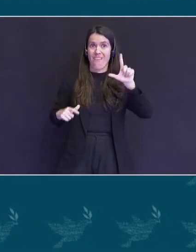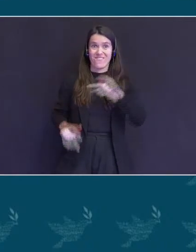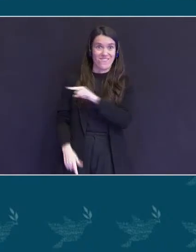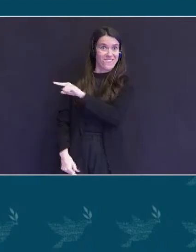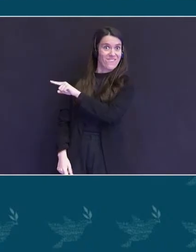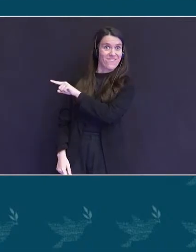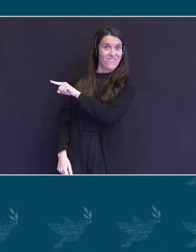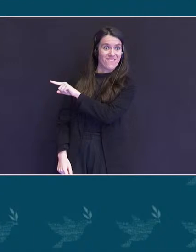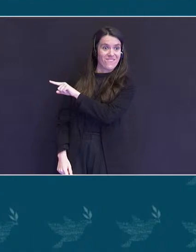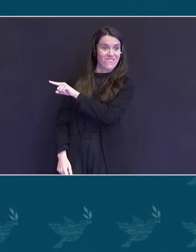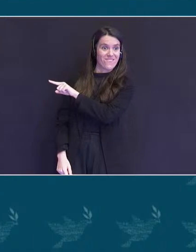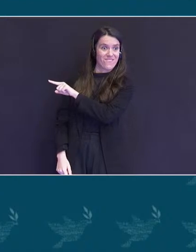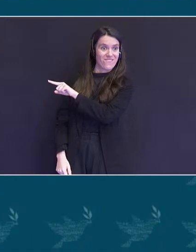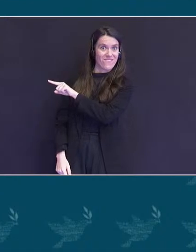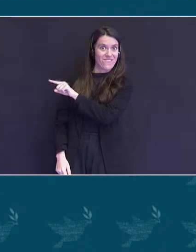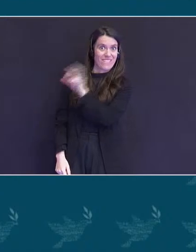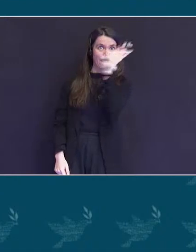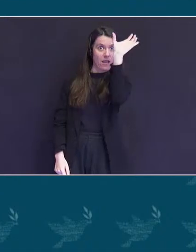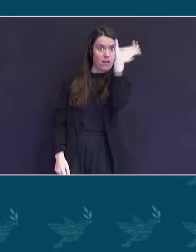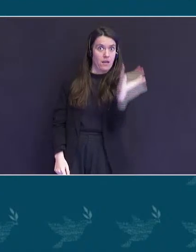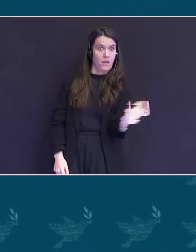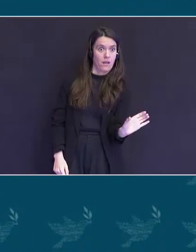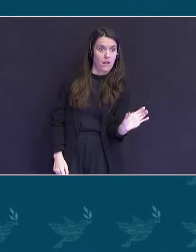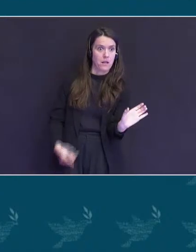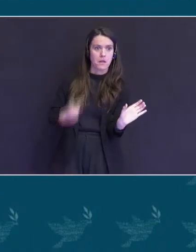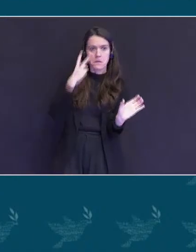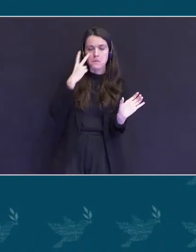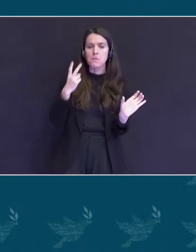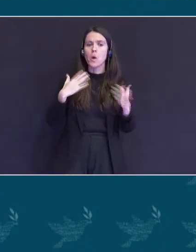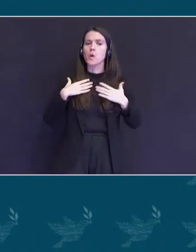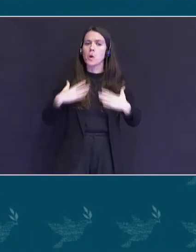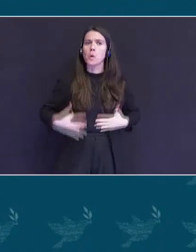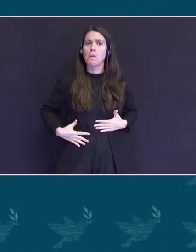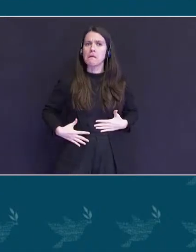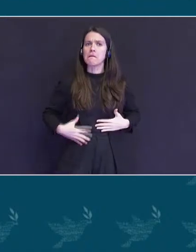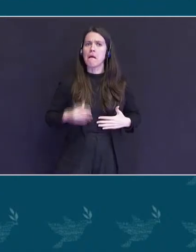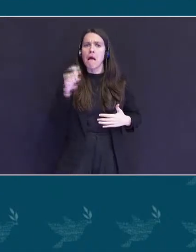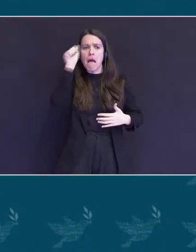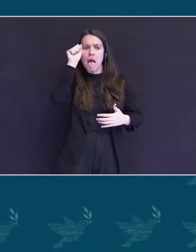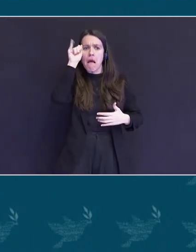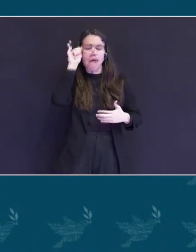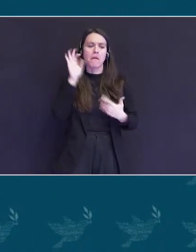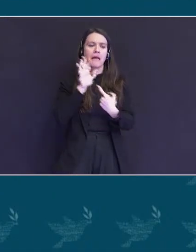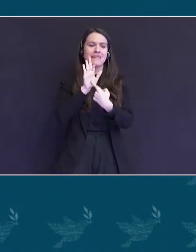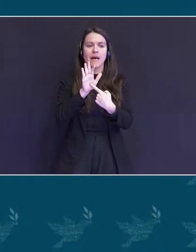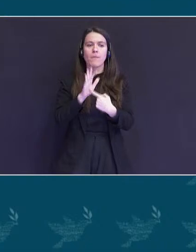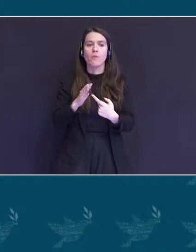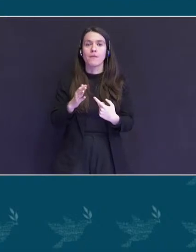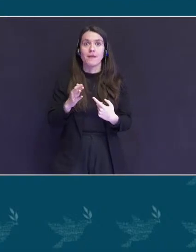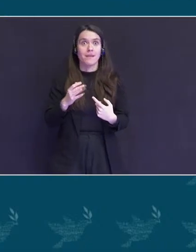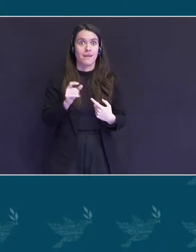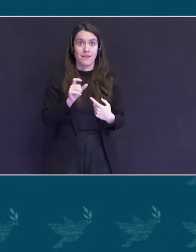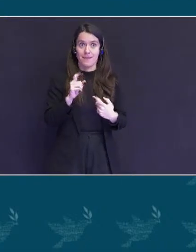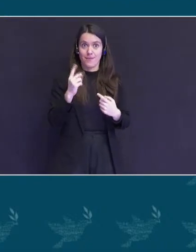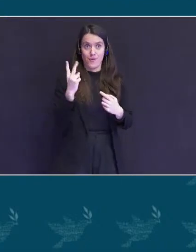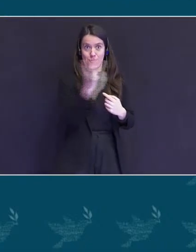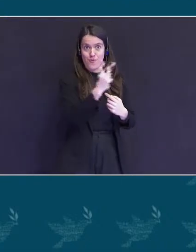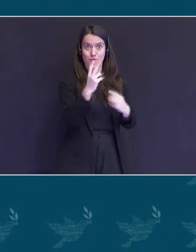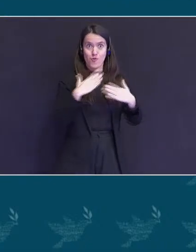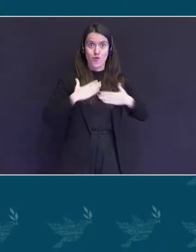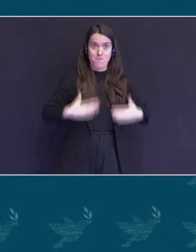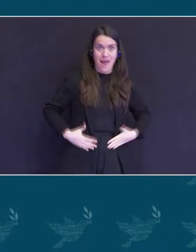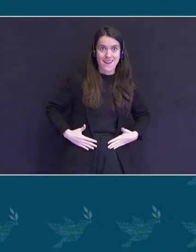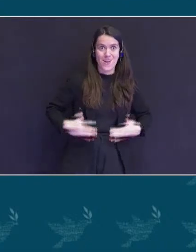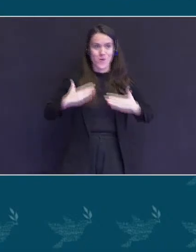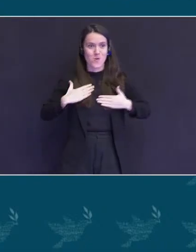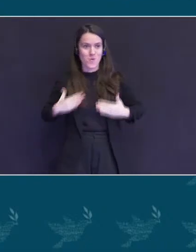many ways we can do the human-AI interaction. So for example, if the communication is between human and human, for